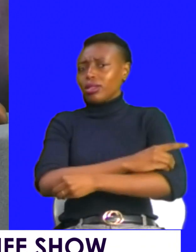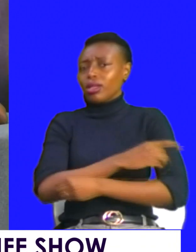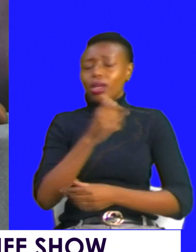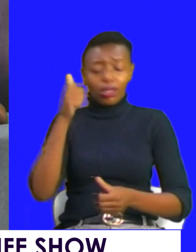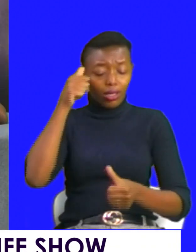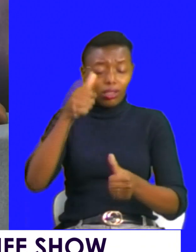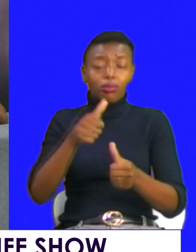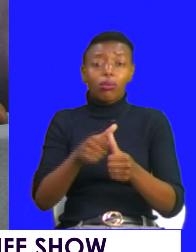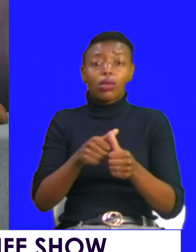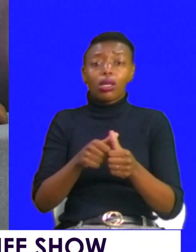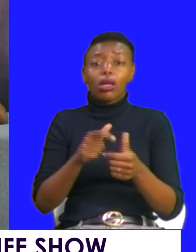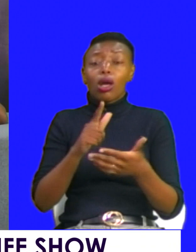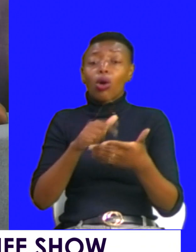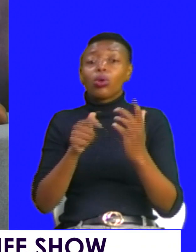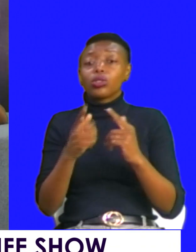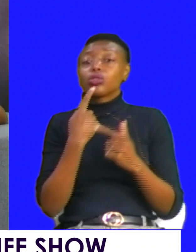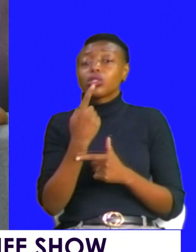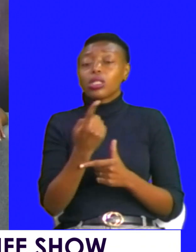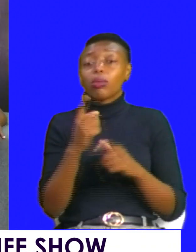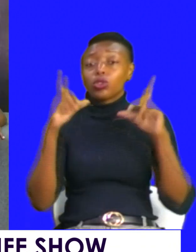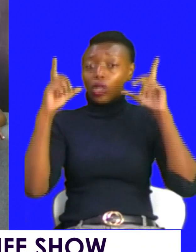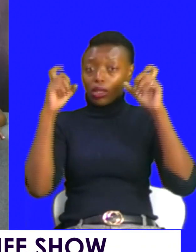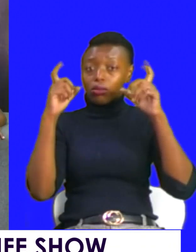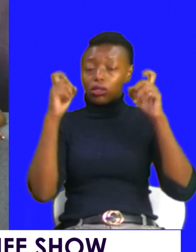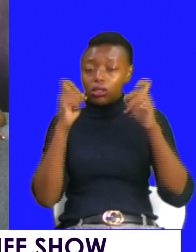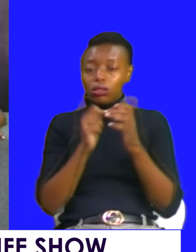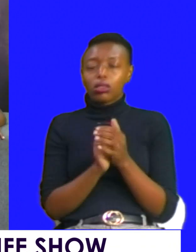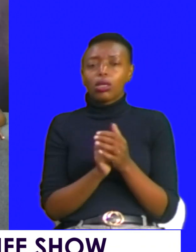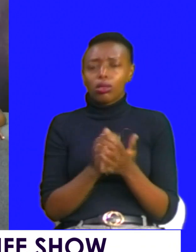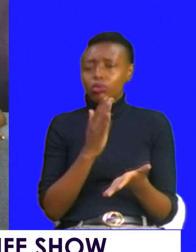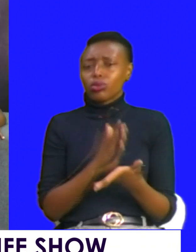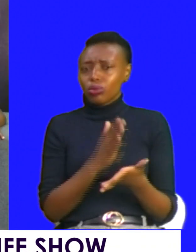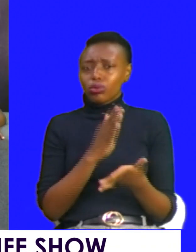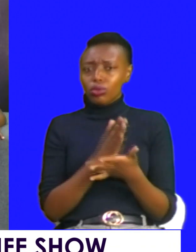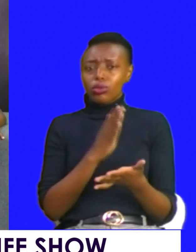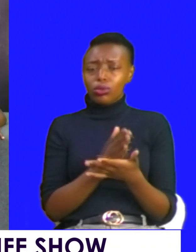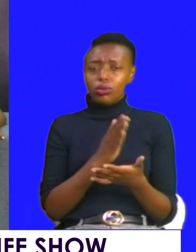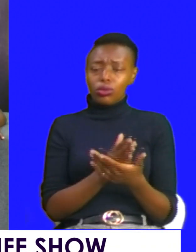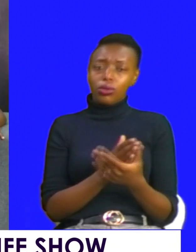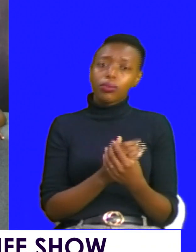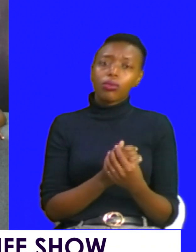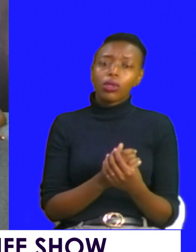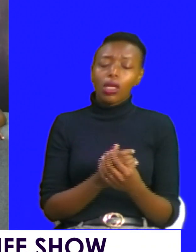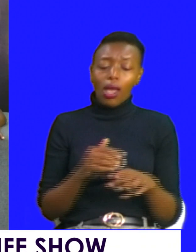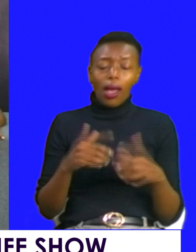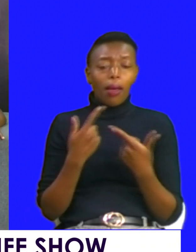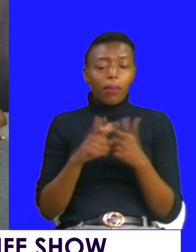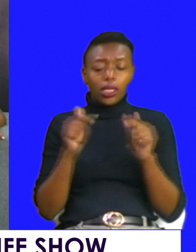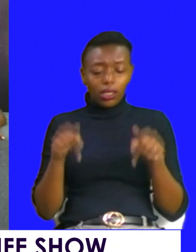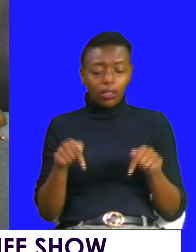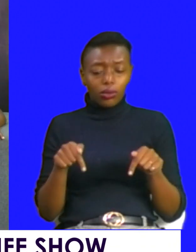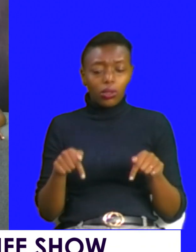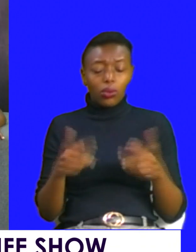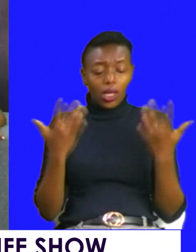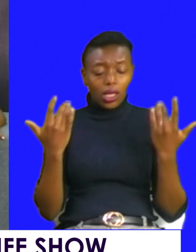job and what you do for the company. But then, okay, fine. That is in a job setting. Yes. We are living in a very complex time.